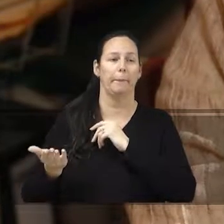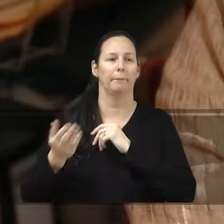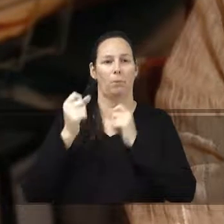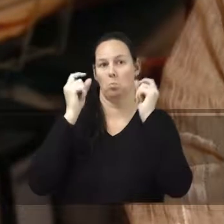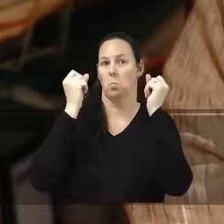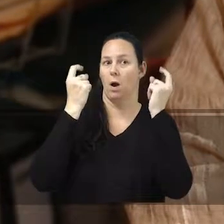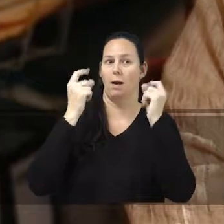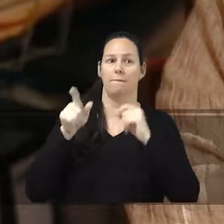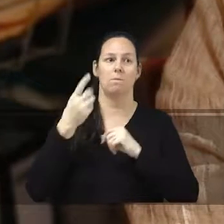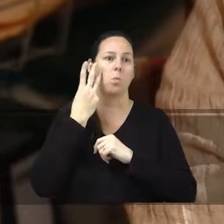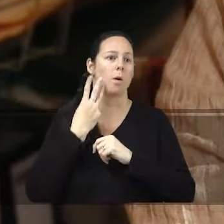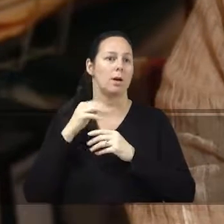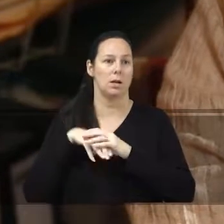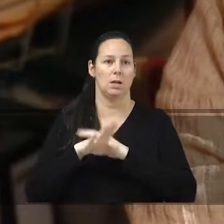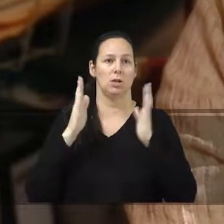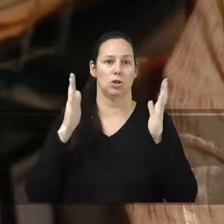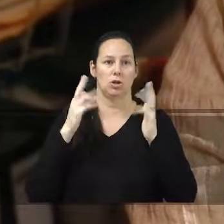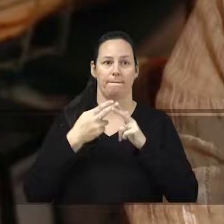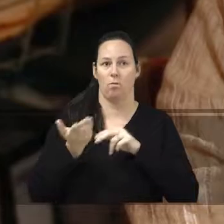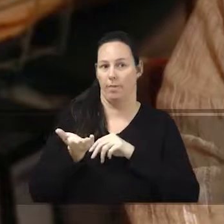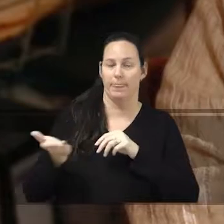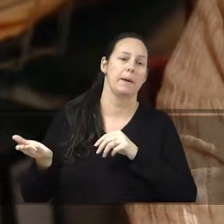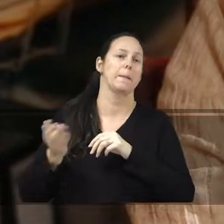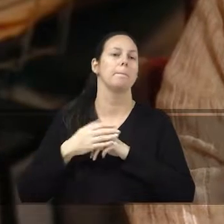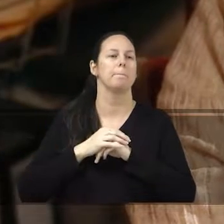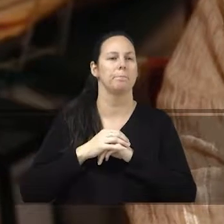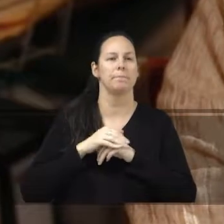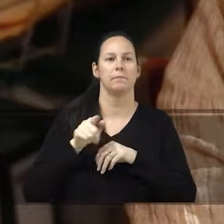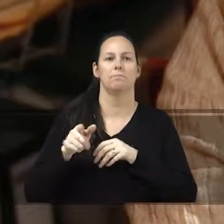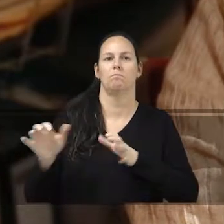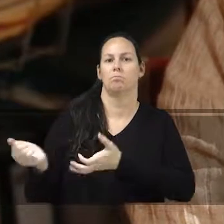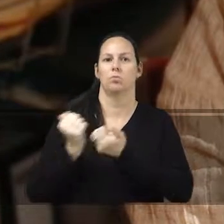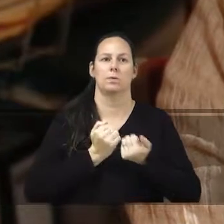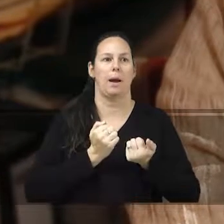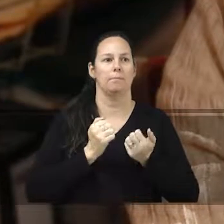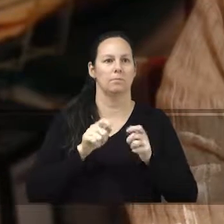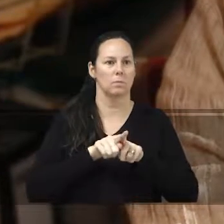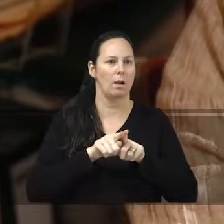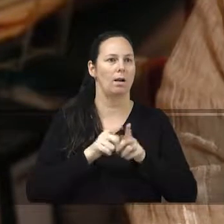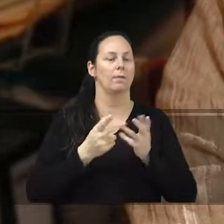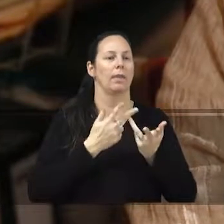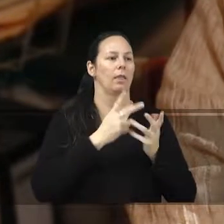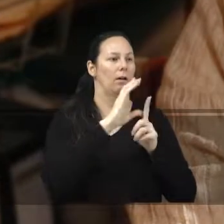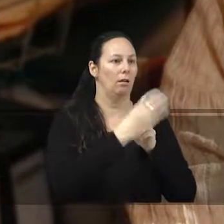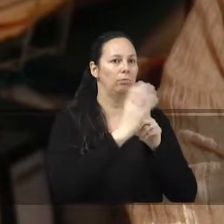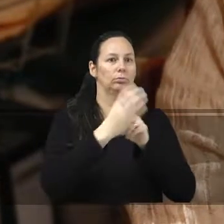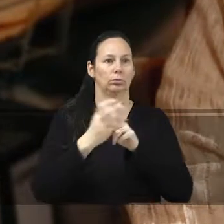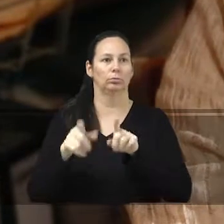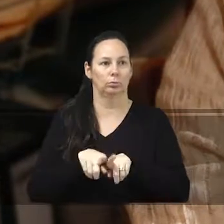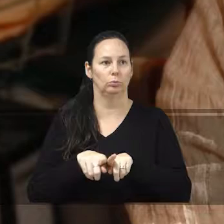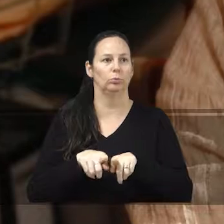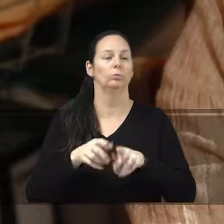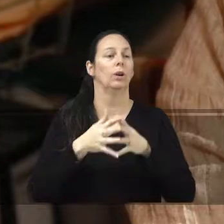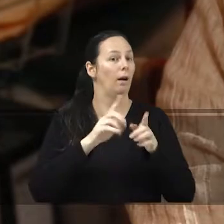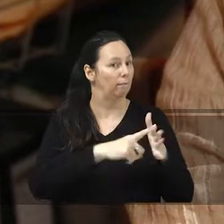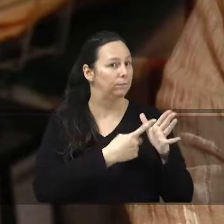it was brought up from other cultures too, African cultures in particular, that there was